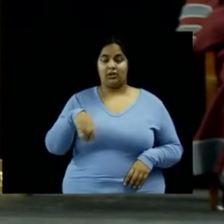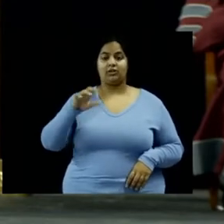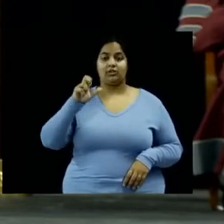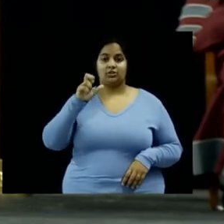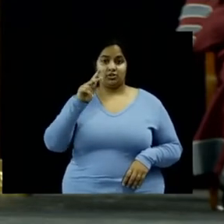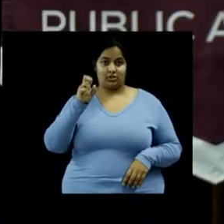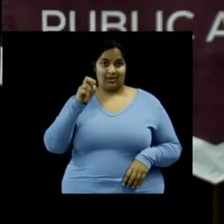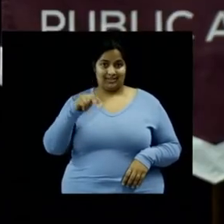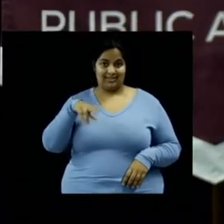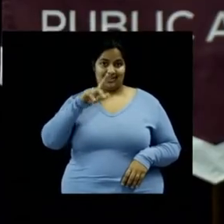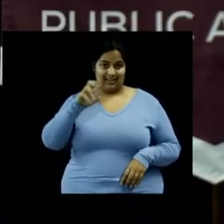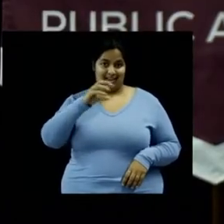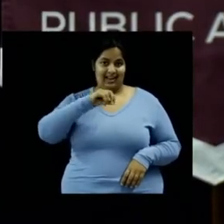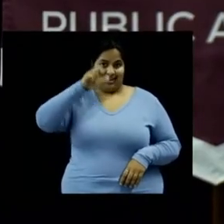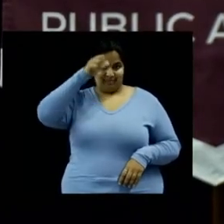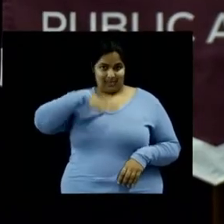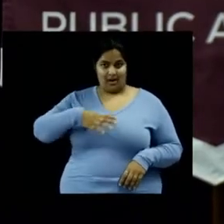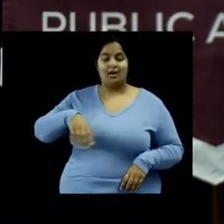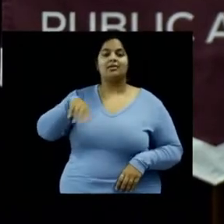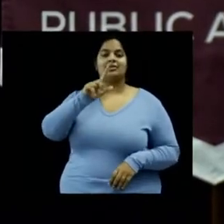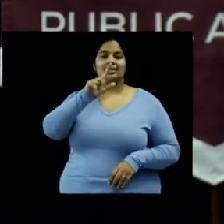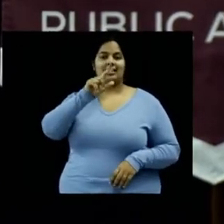Al Green.